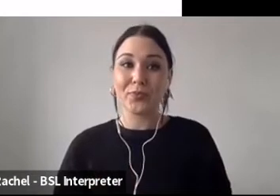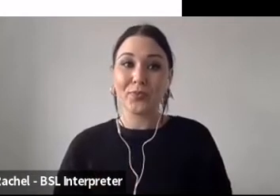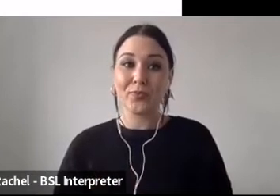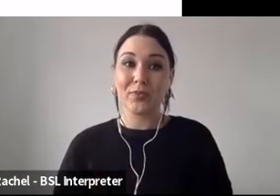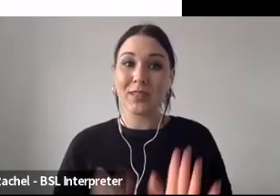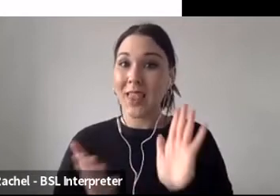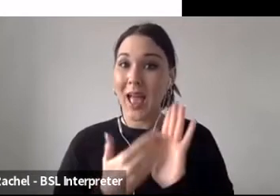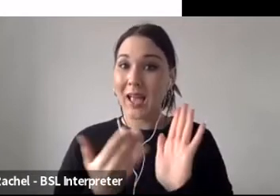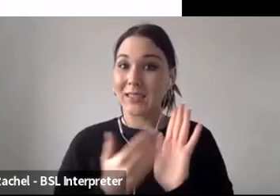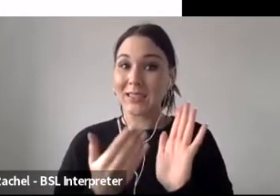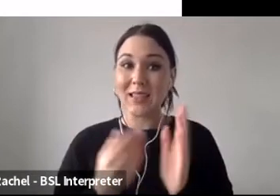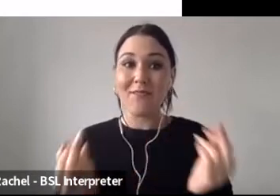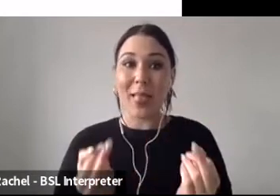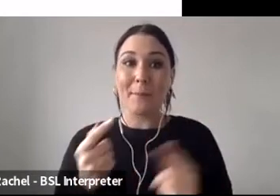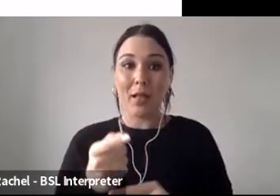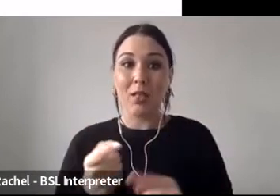Slides are available at